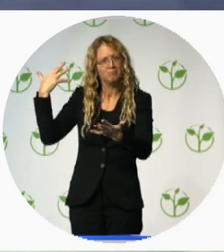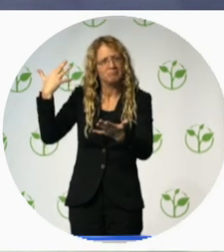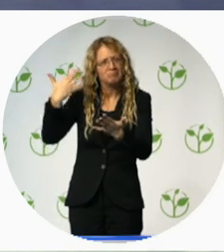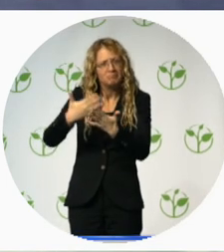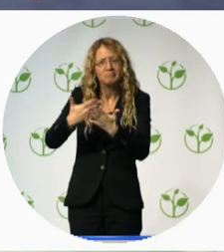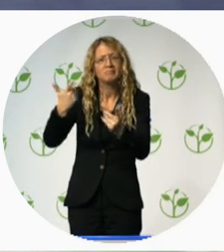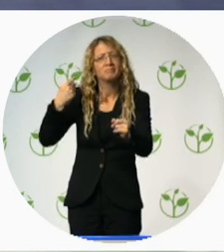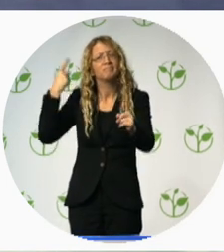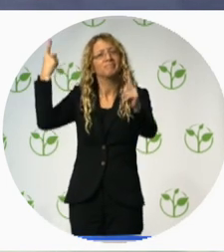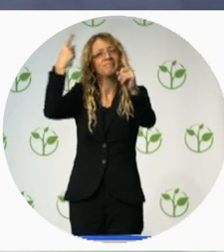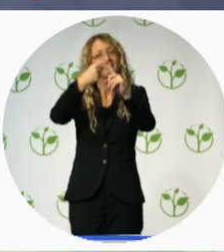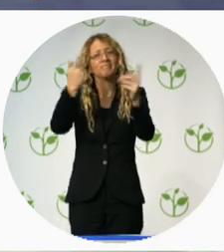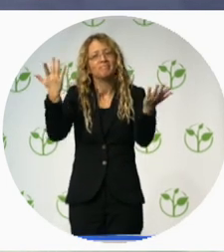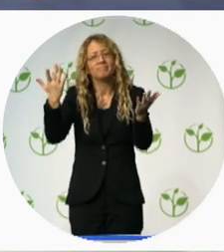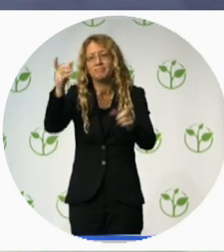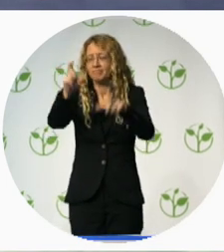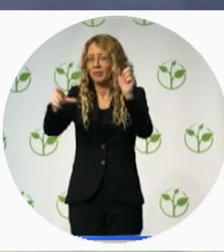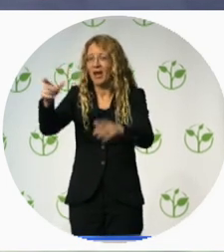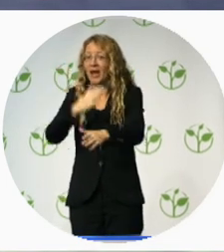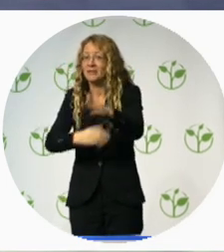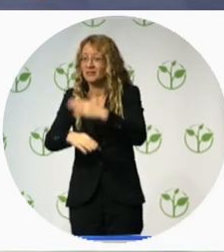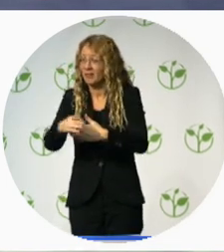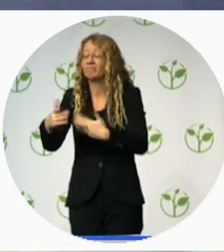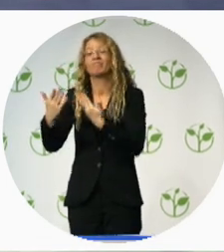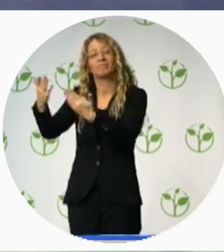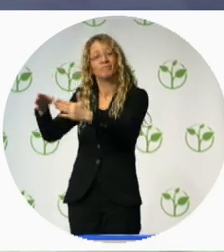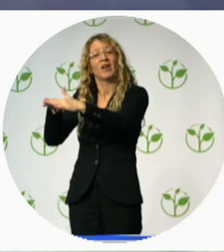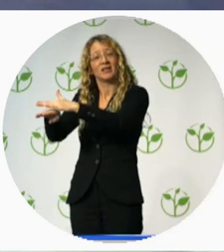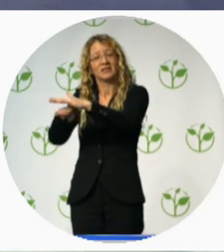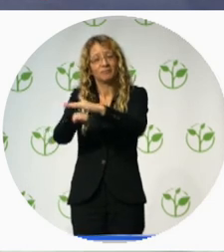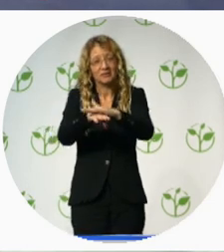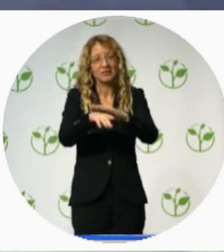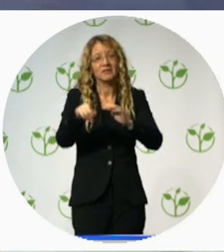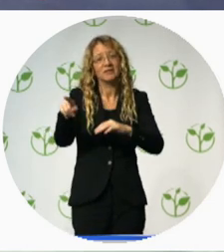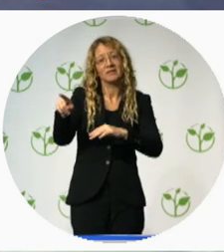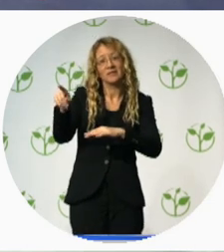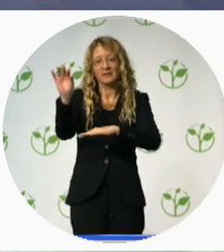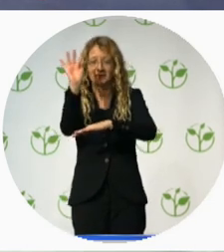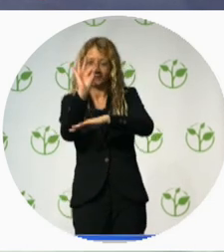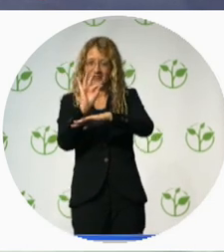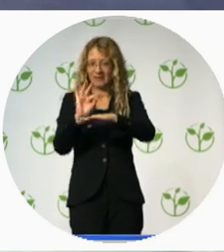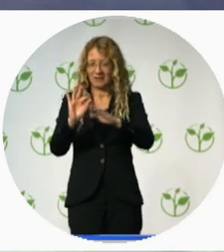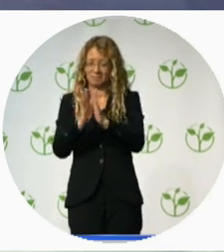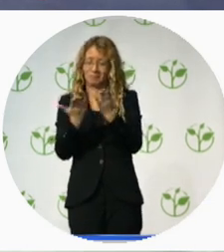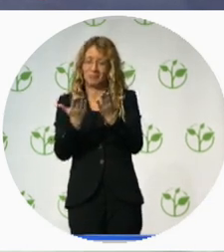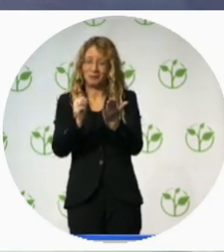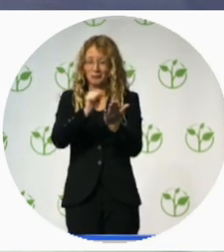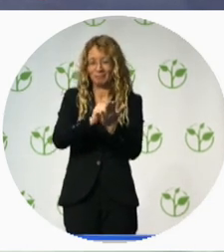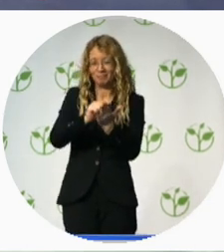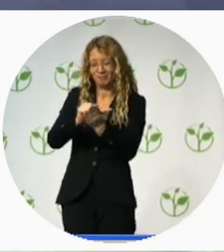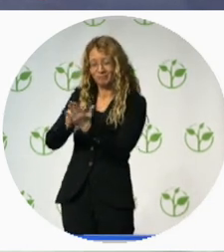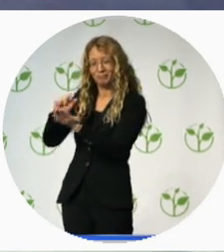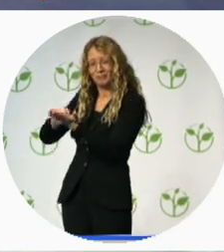In 2002, the organization began to publish graphic accessibility guides in the form of leaflets called Accessible Thematic